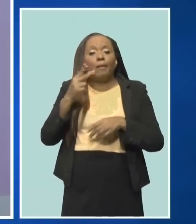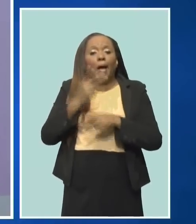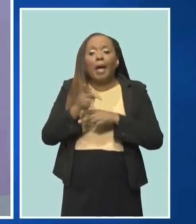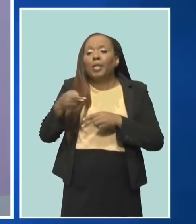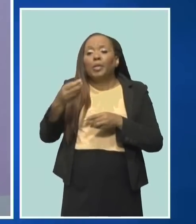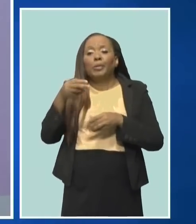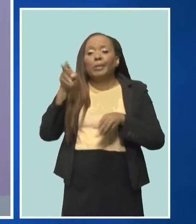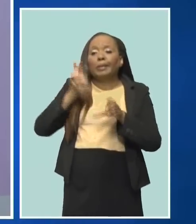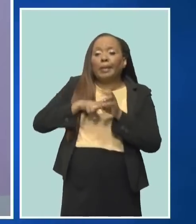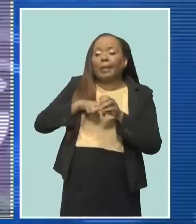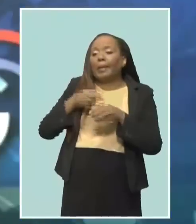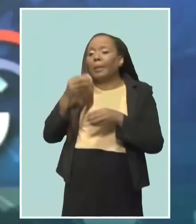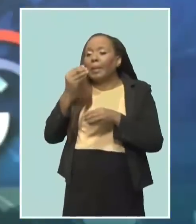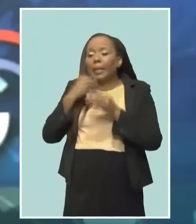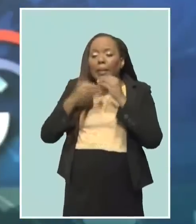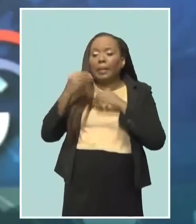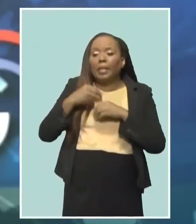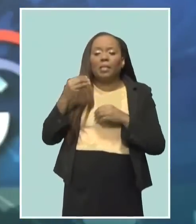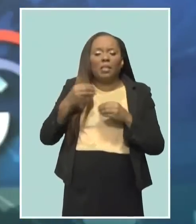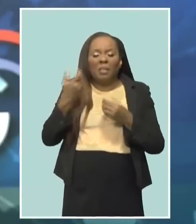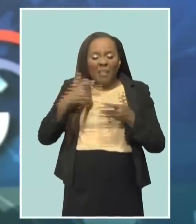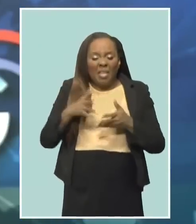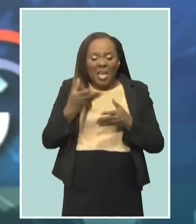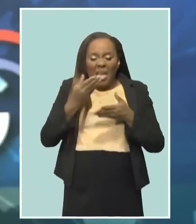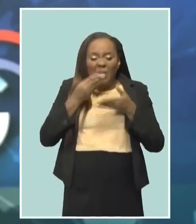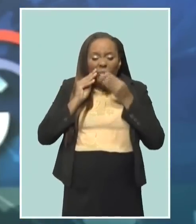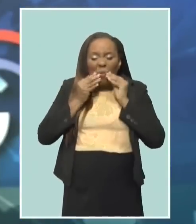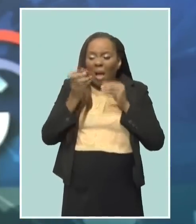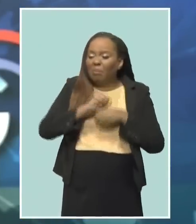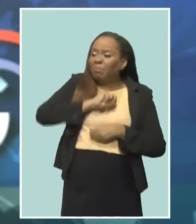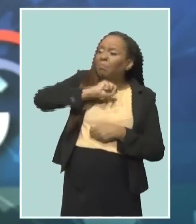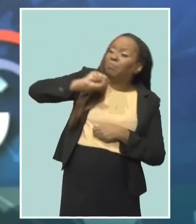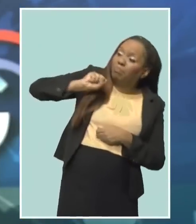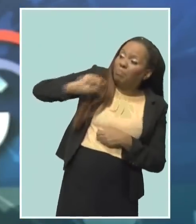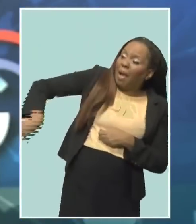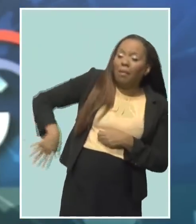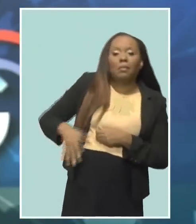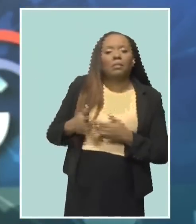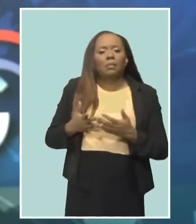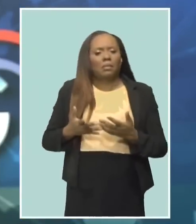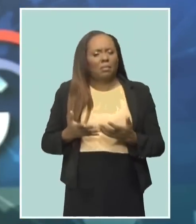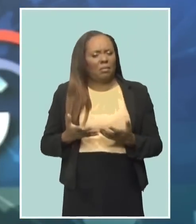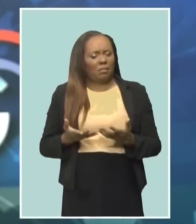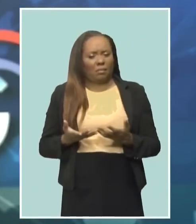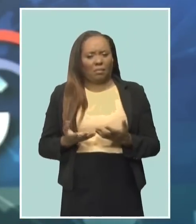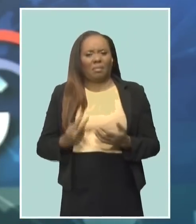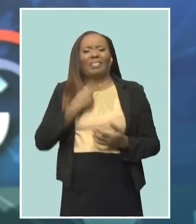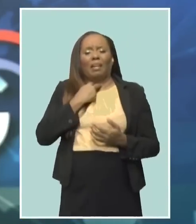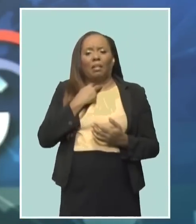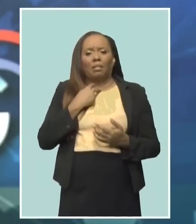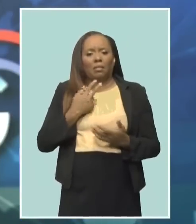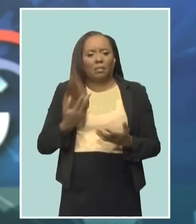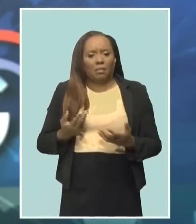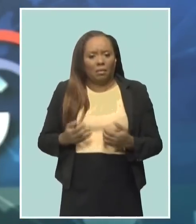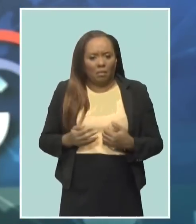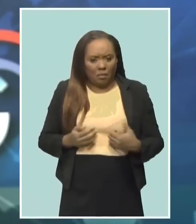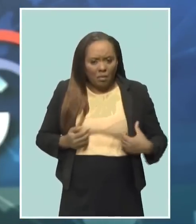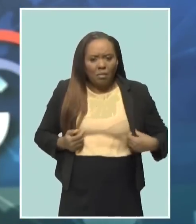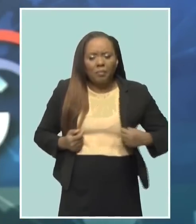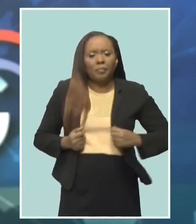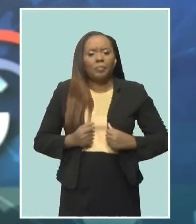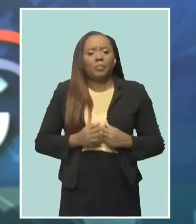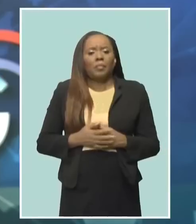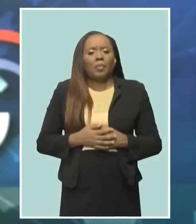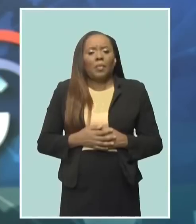to what is going on. Aspects of the current legislation governing the island's energy policy, including that of the